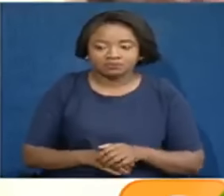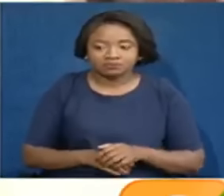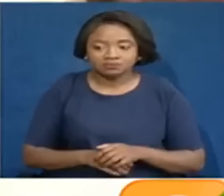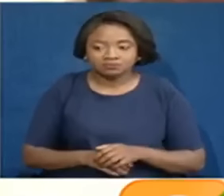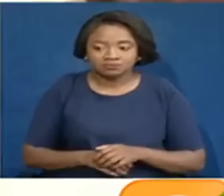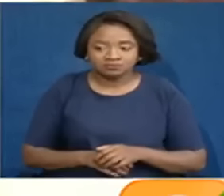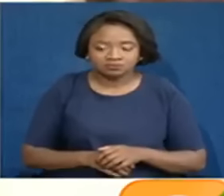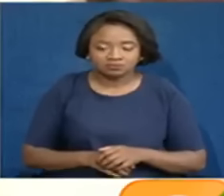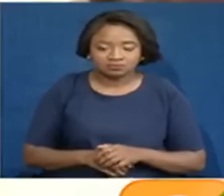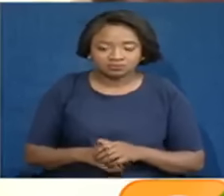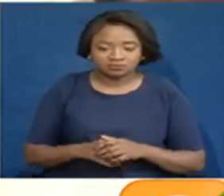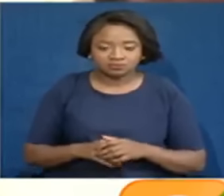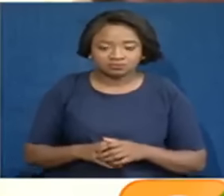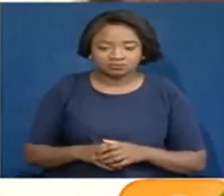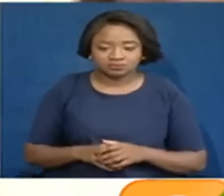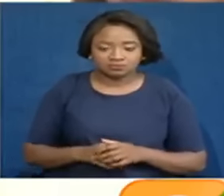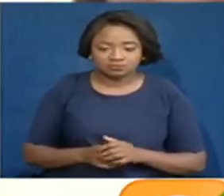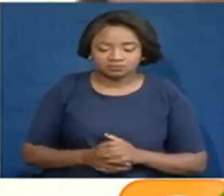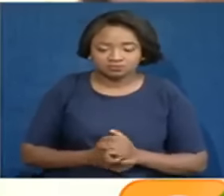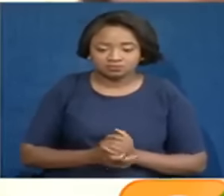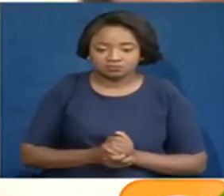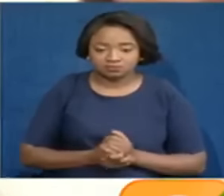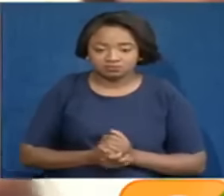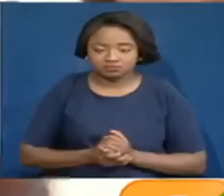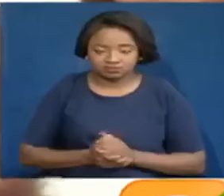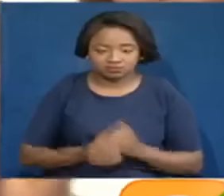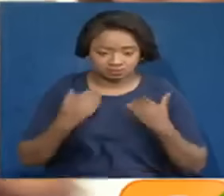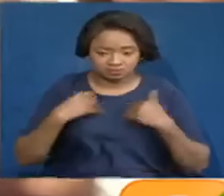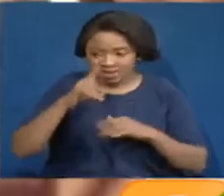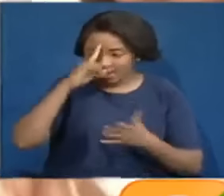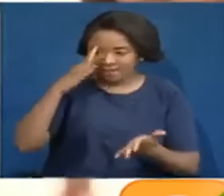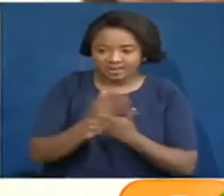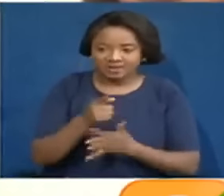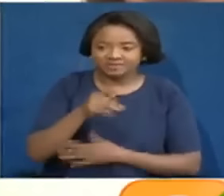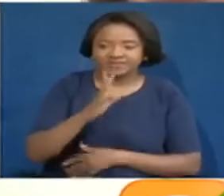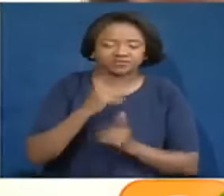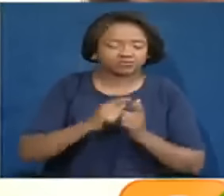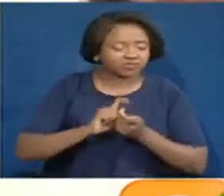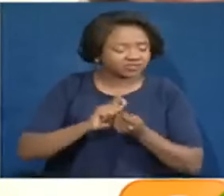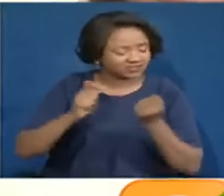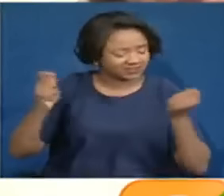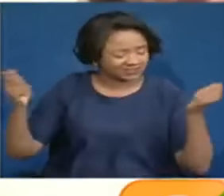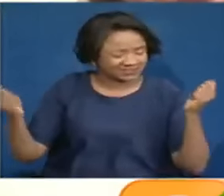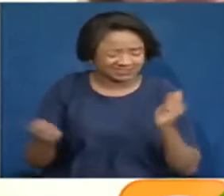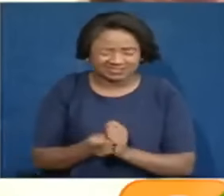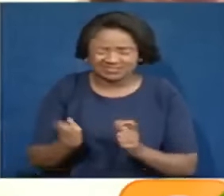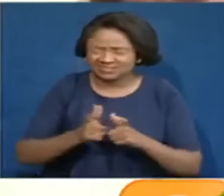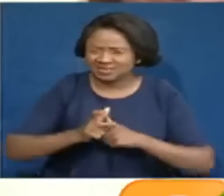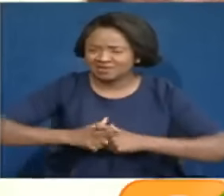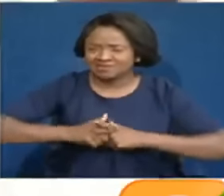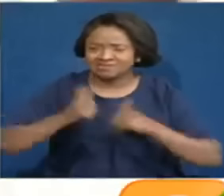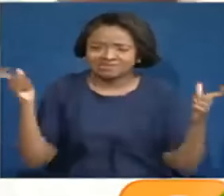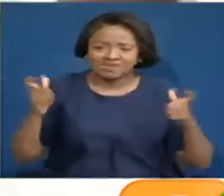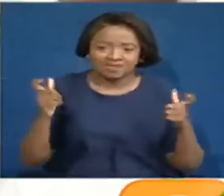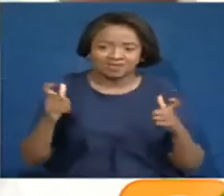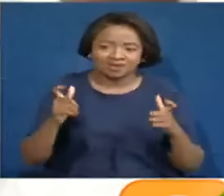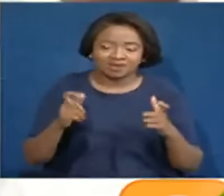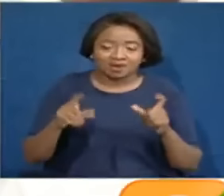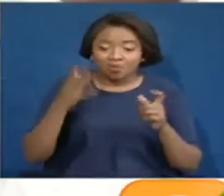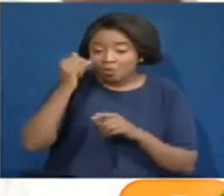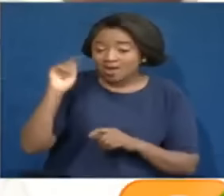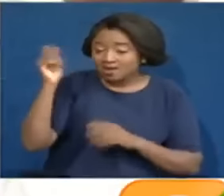Nadhani itakuwa haira marudufu mara tatu mara mbili because vile wa Kenya wako na hasira. And I